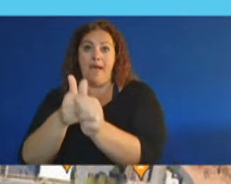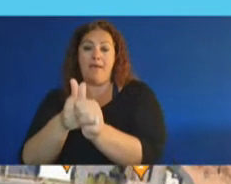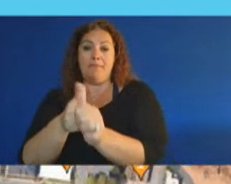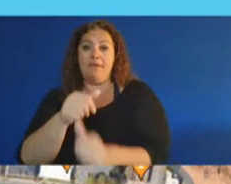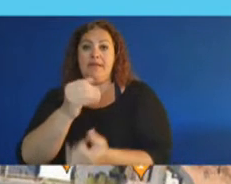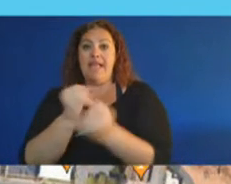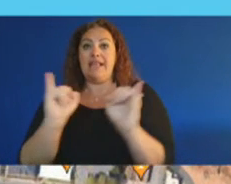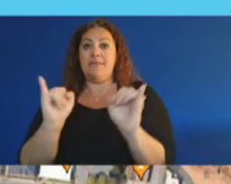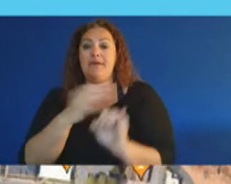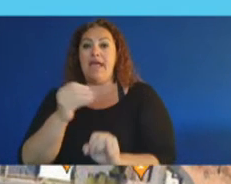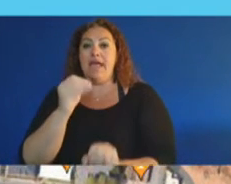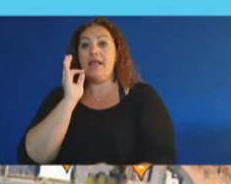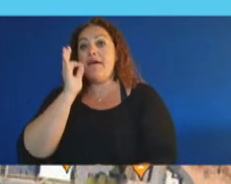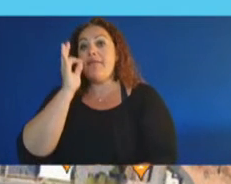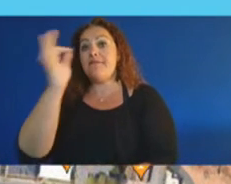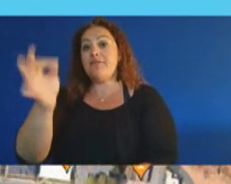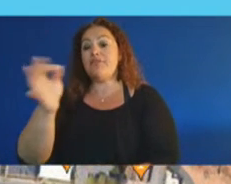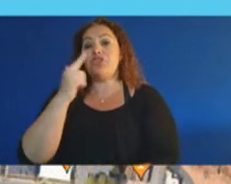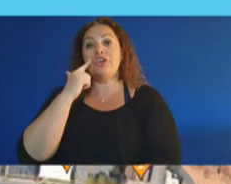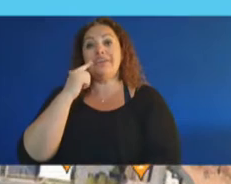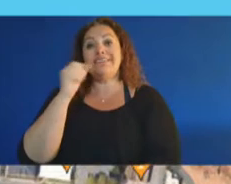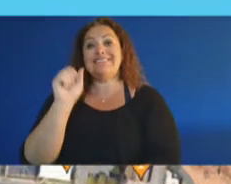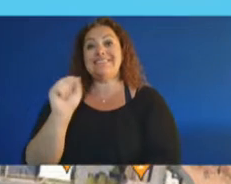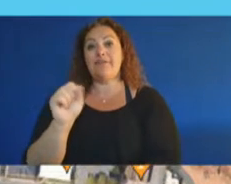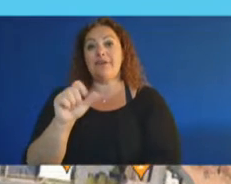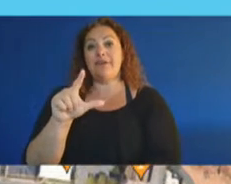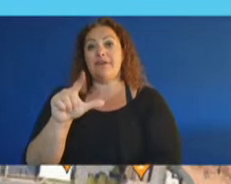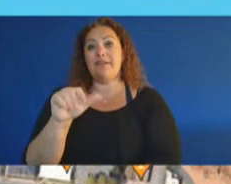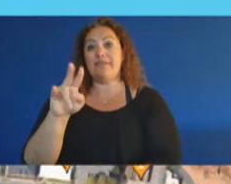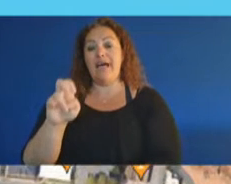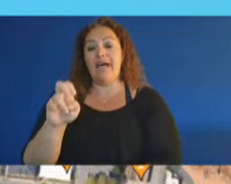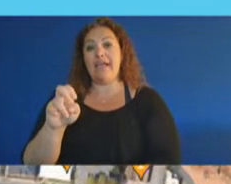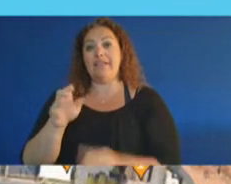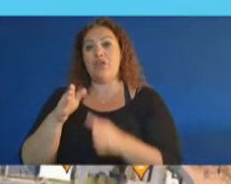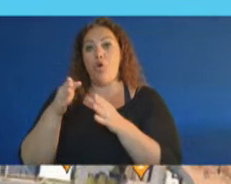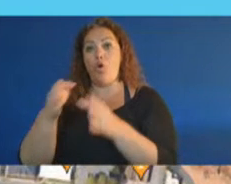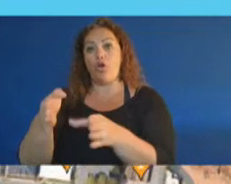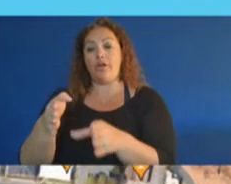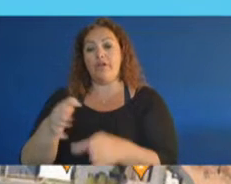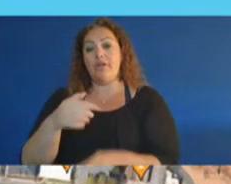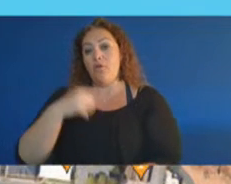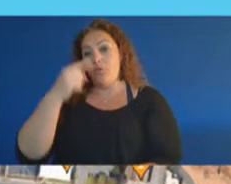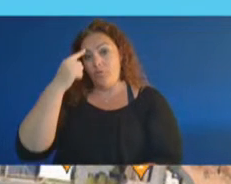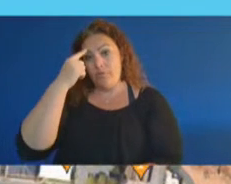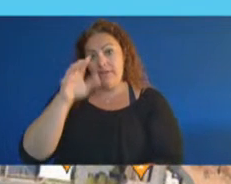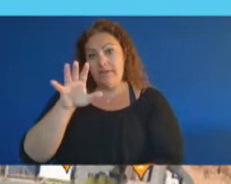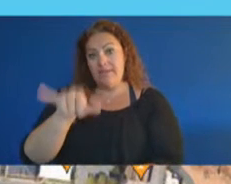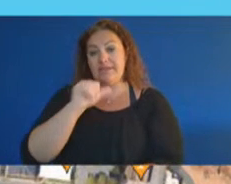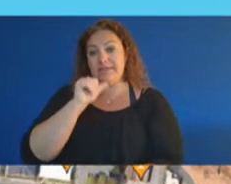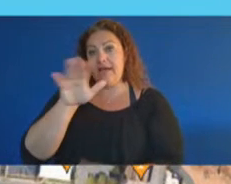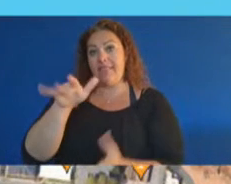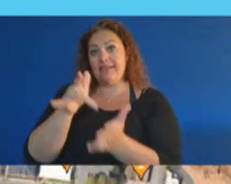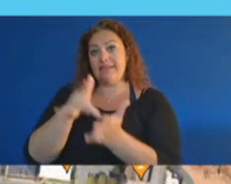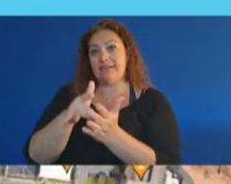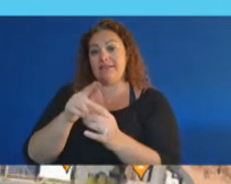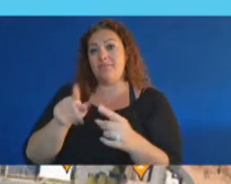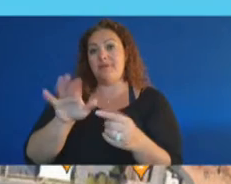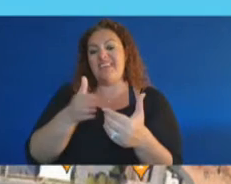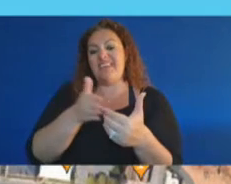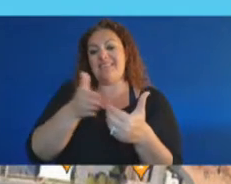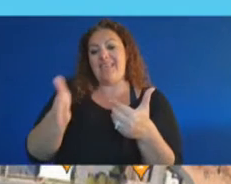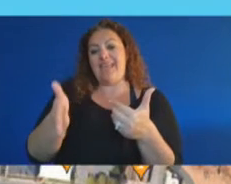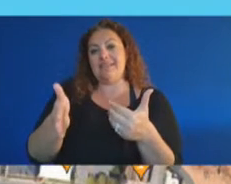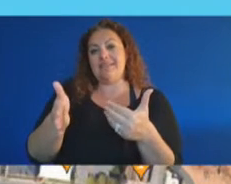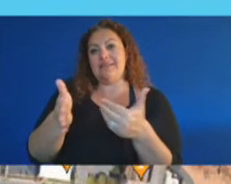Silver Line Corridor so we think this is the site it is not kind of in the central business district it is on The Fringe against